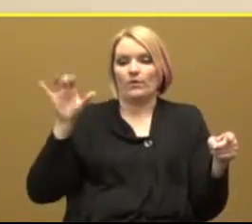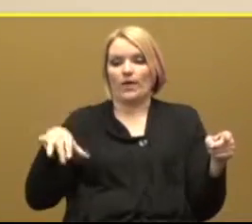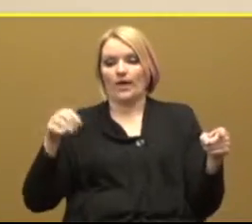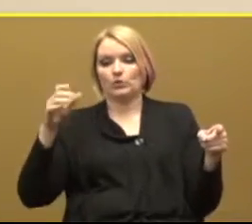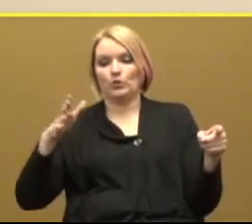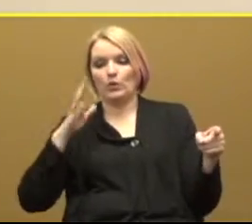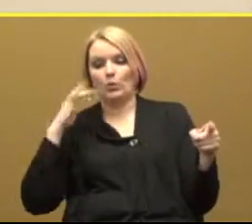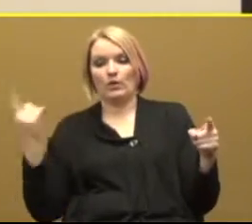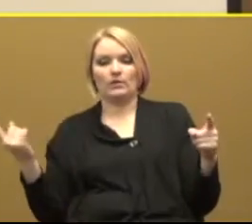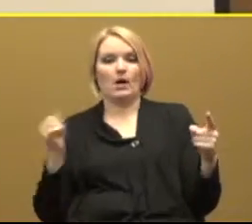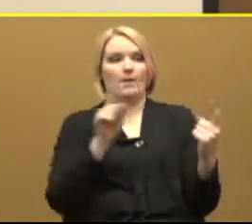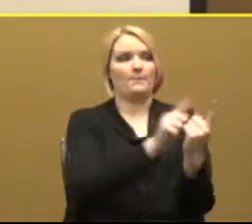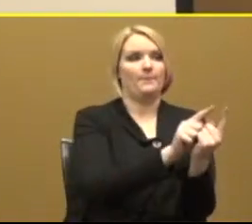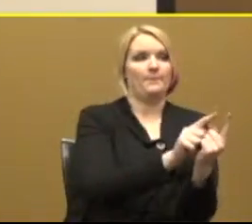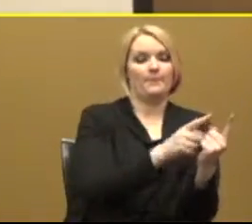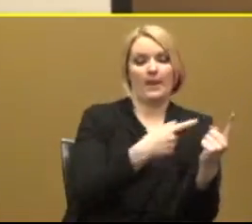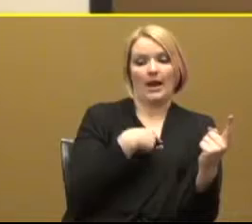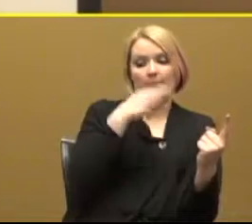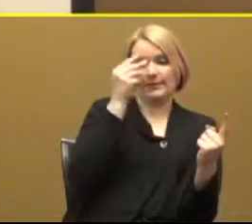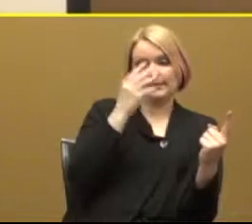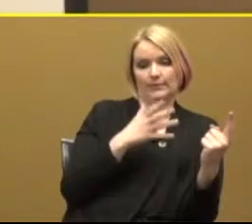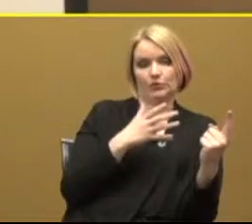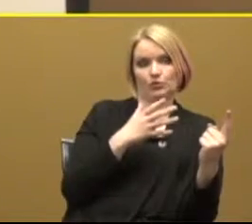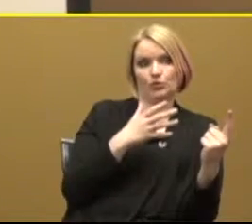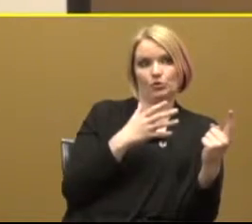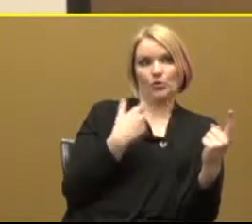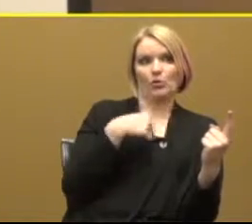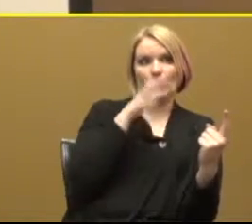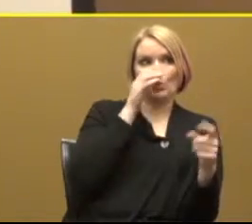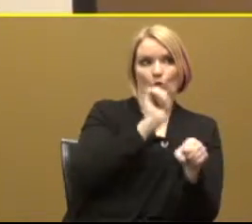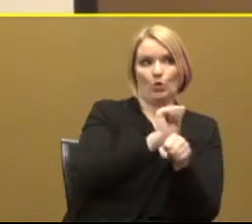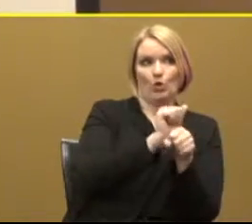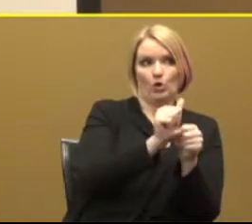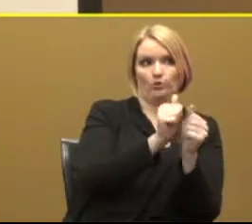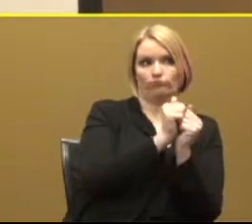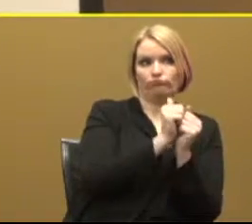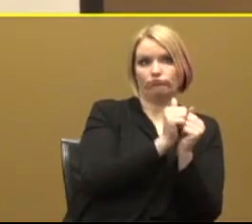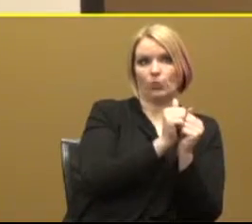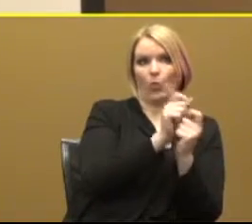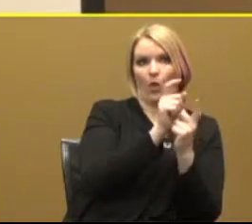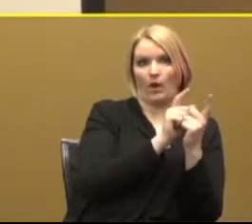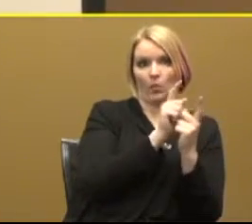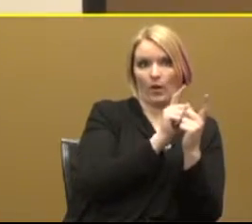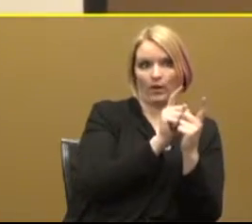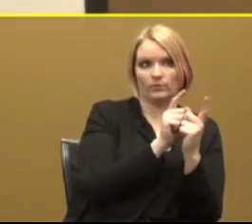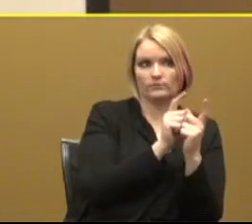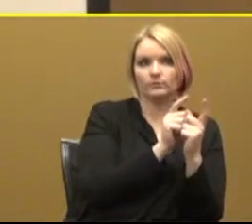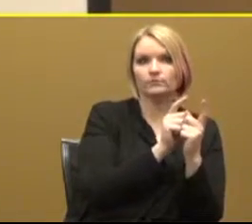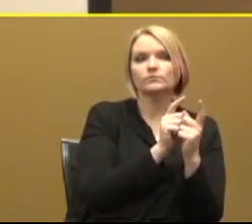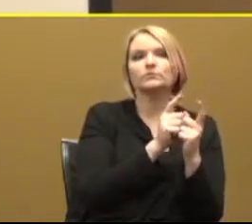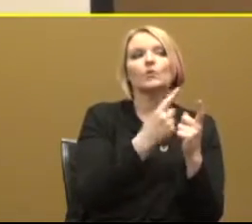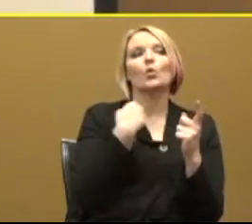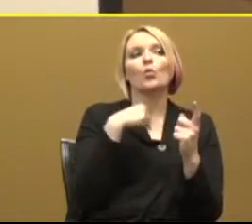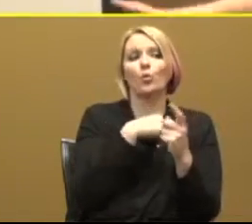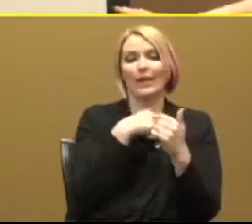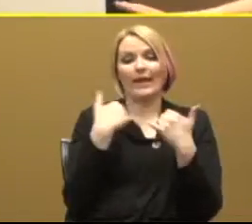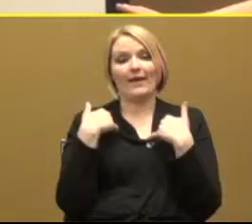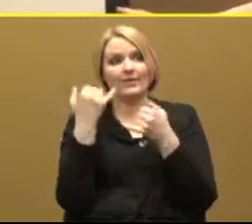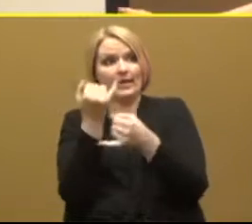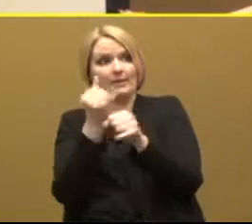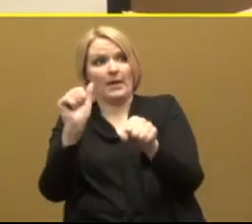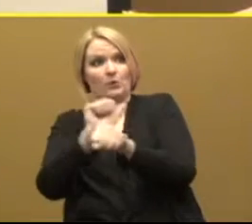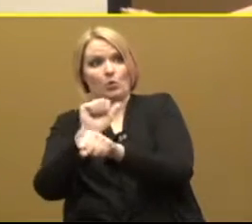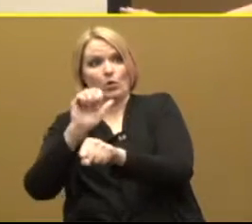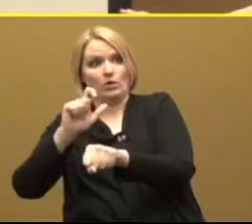going to come and work with me. I'm your teacher. We're going to work here, one-on-one time. We have independent work